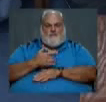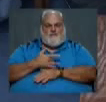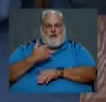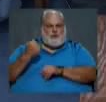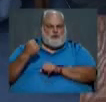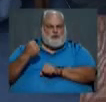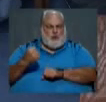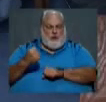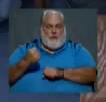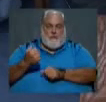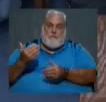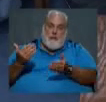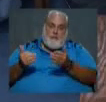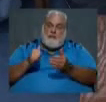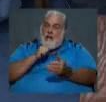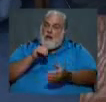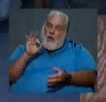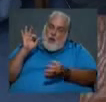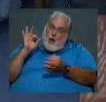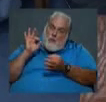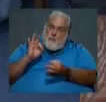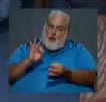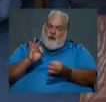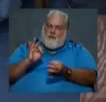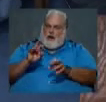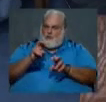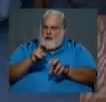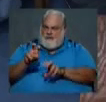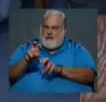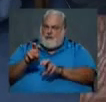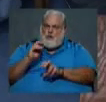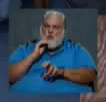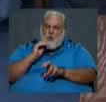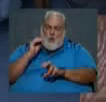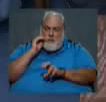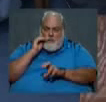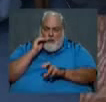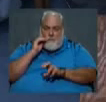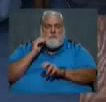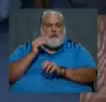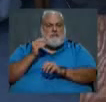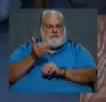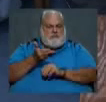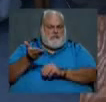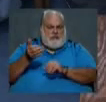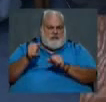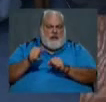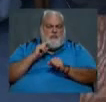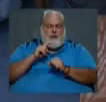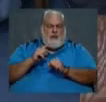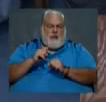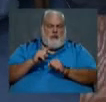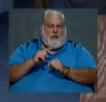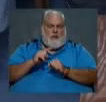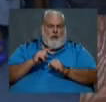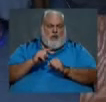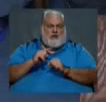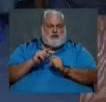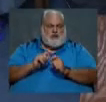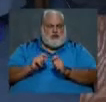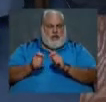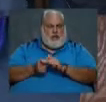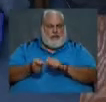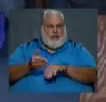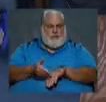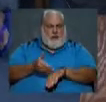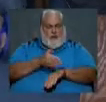not be a perfect transition home, but things can be corrected. It can be hoped. There is very much of a need, and they served